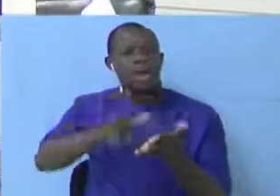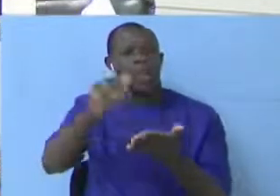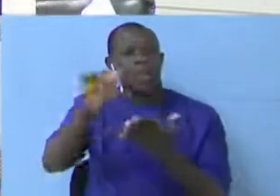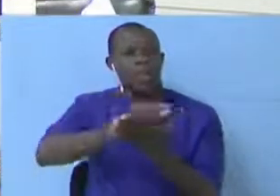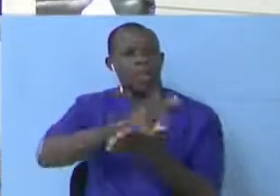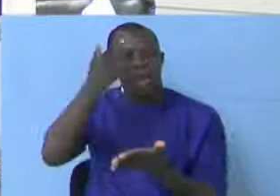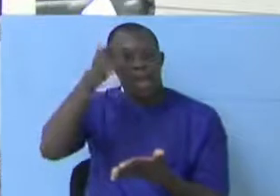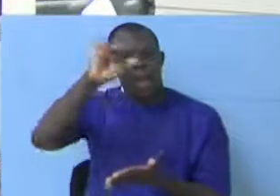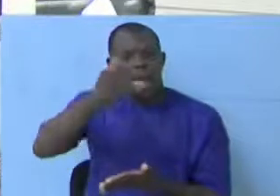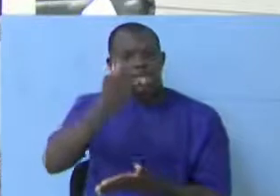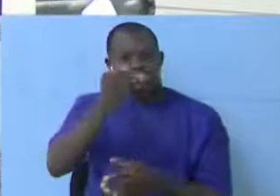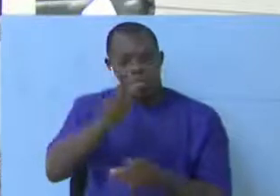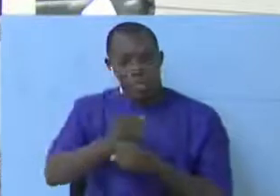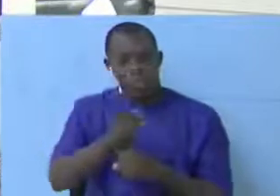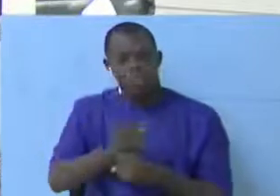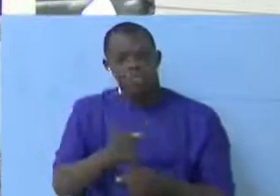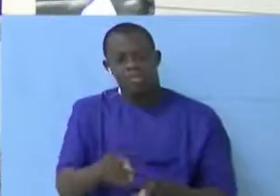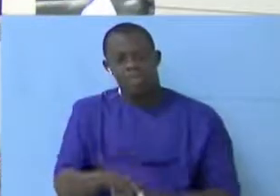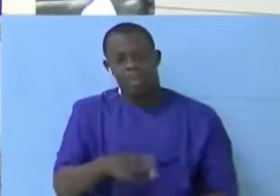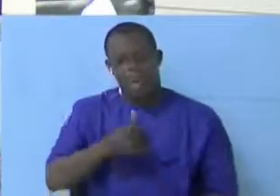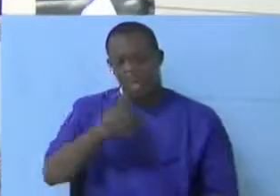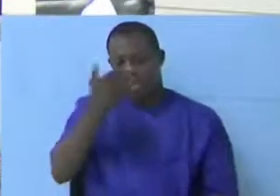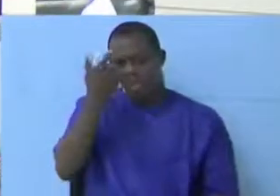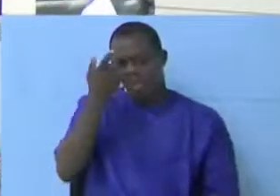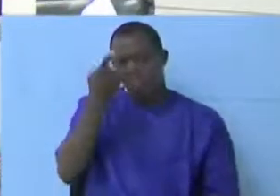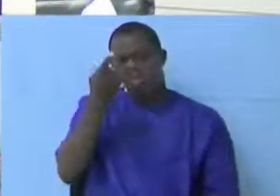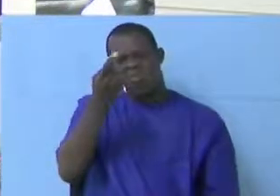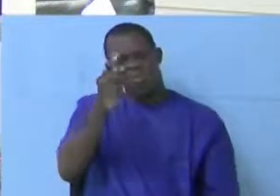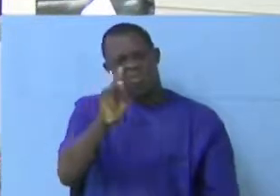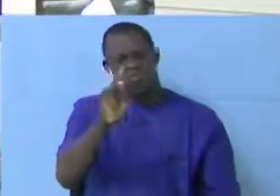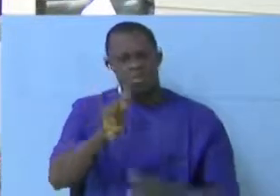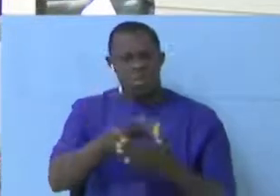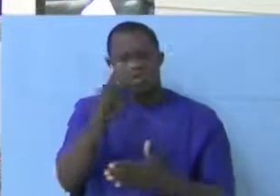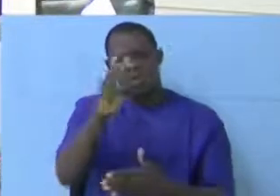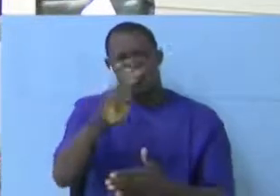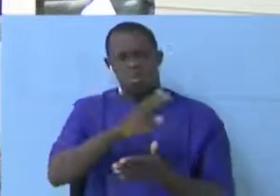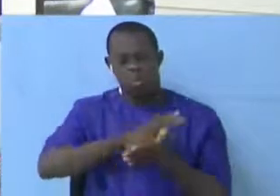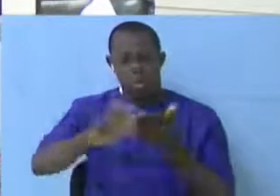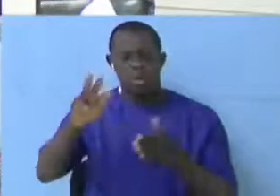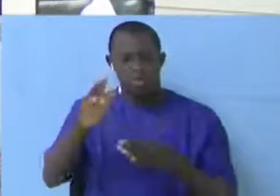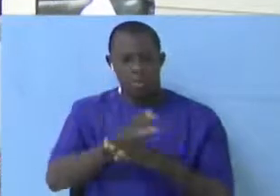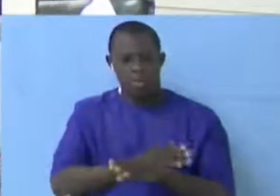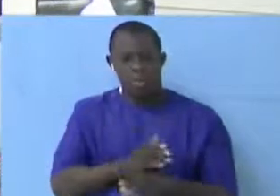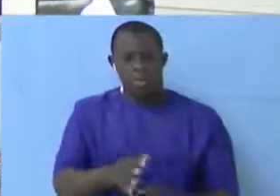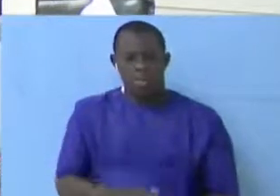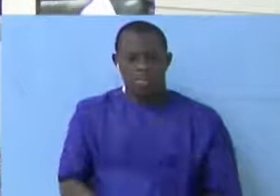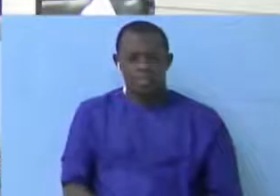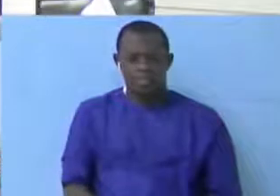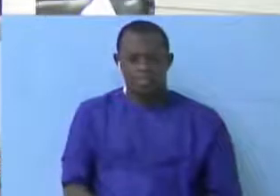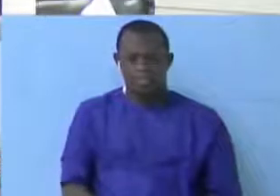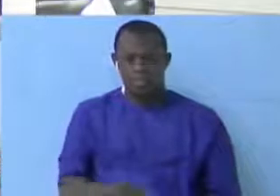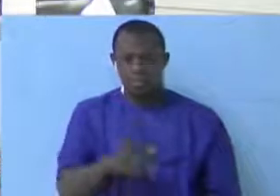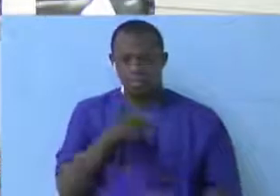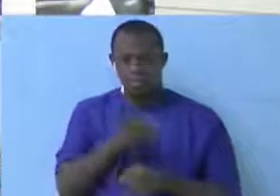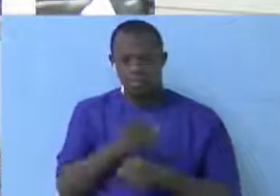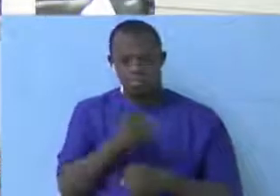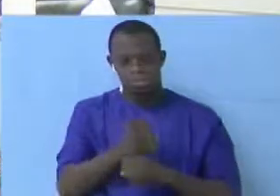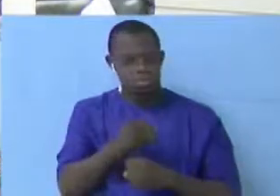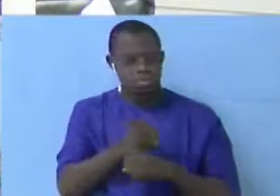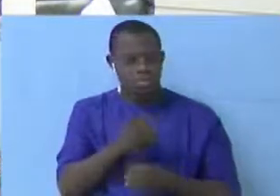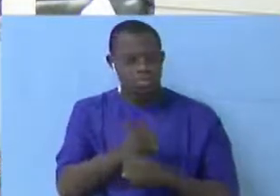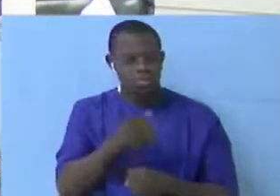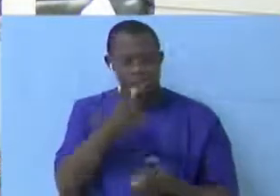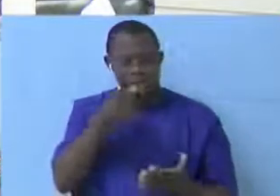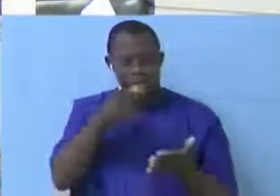I think it was the first or second or third week. After the preparation of the tenancy agreement, never saw to sign